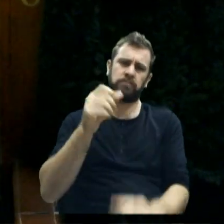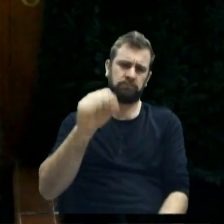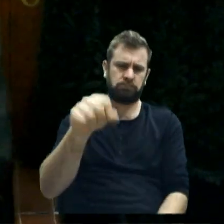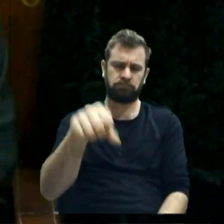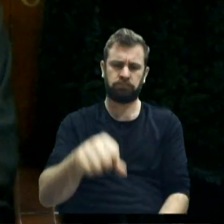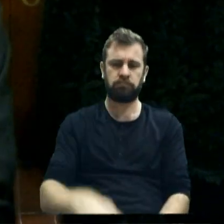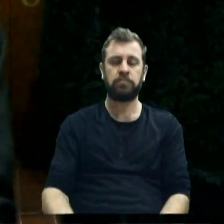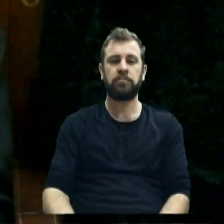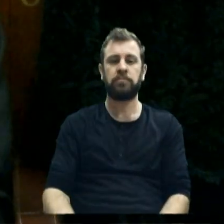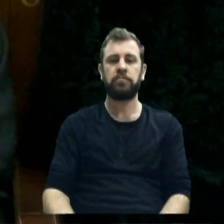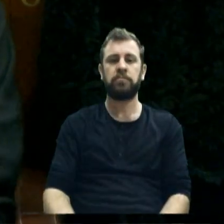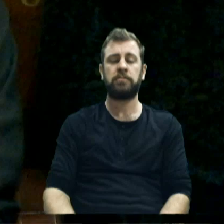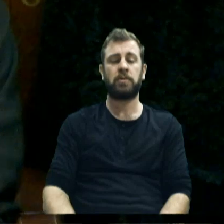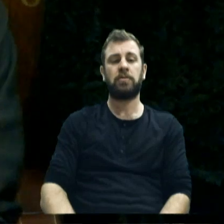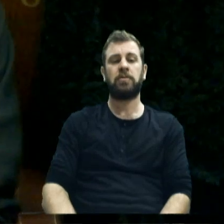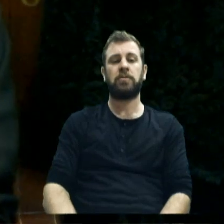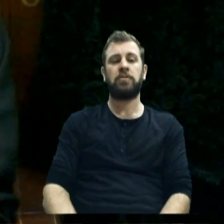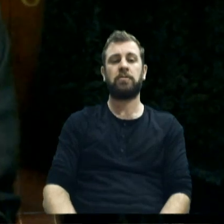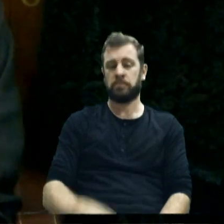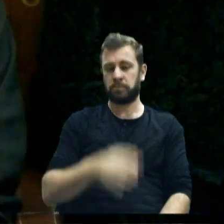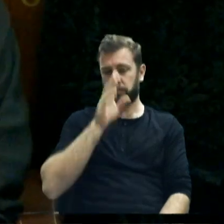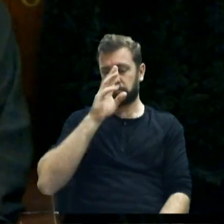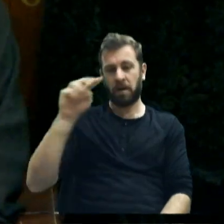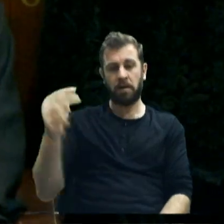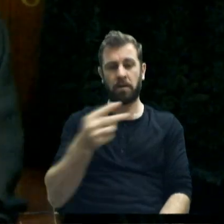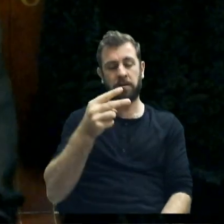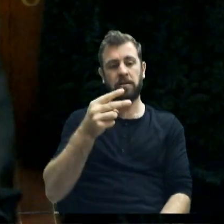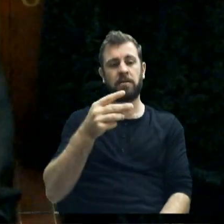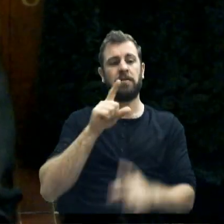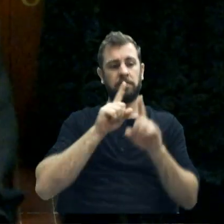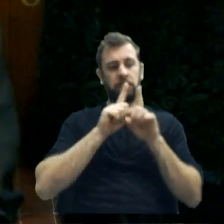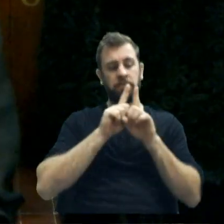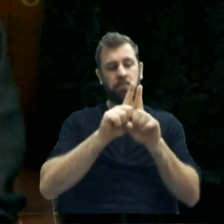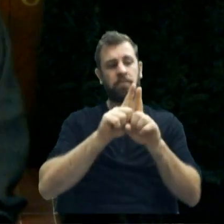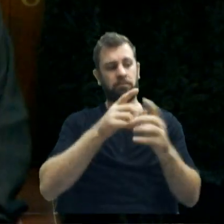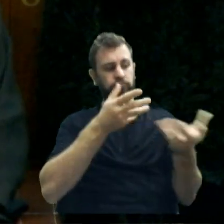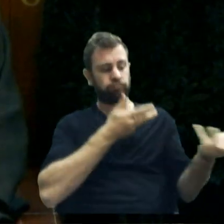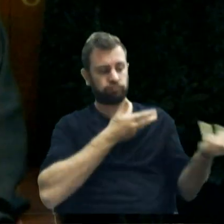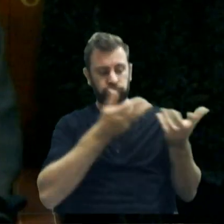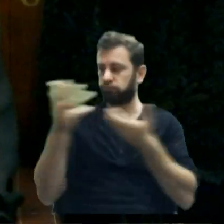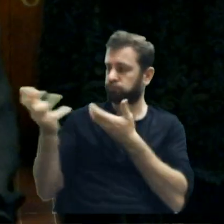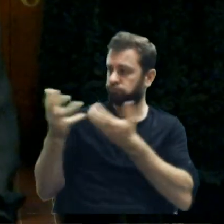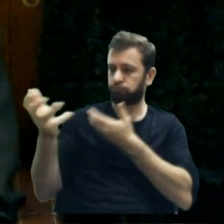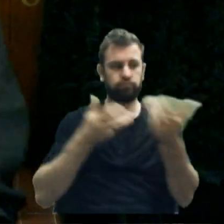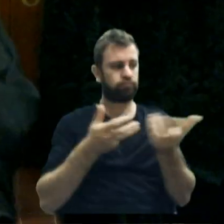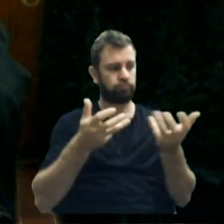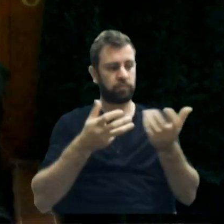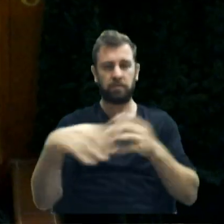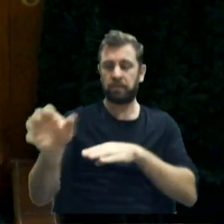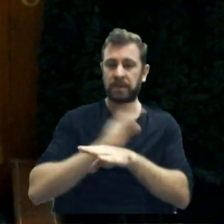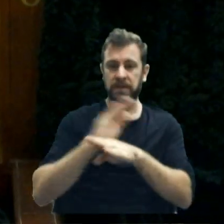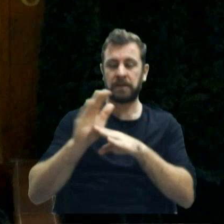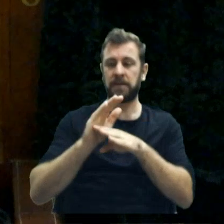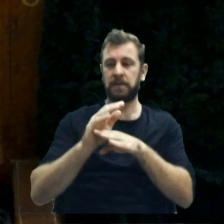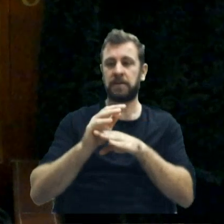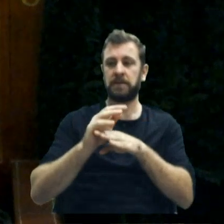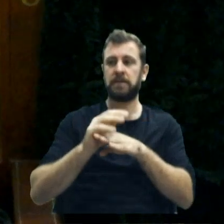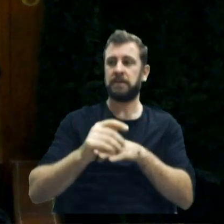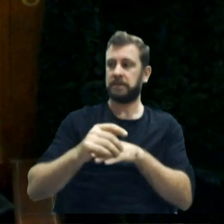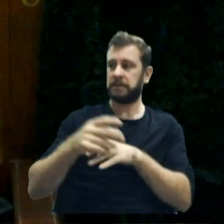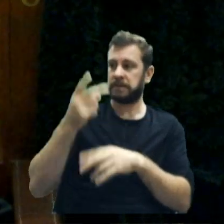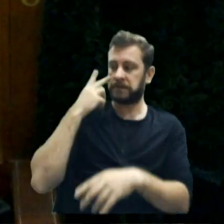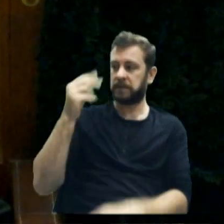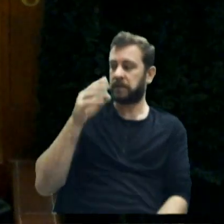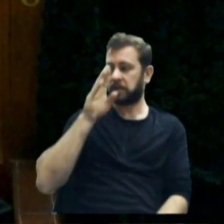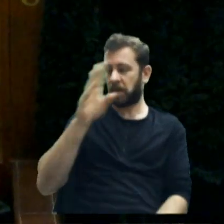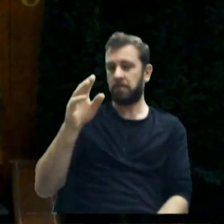And he's accompanying this individual, our Mawla is, and they're busy in conversation, so busy that they pass by Imam Ali's house and